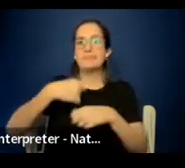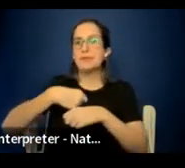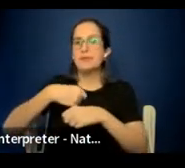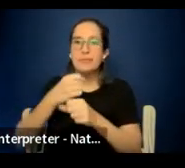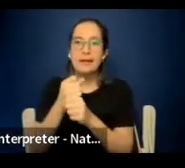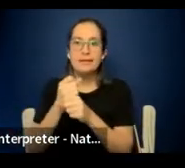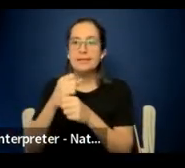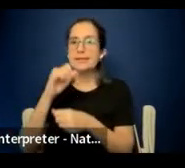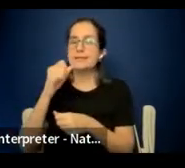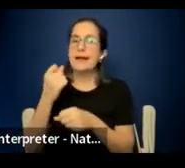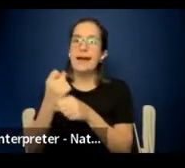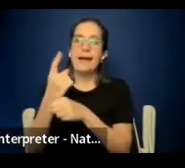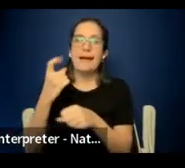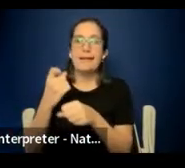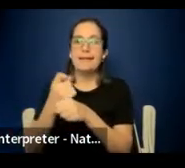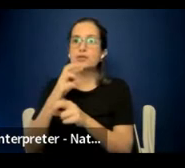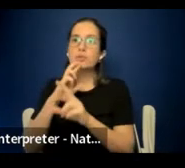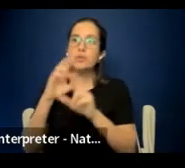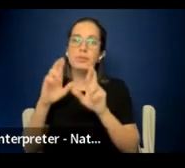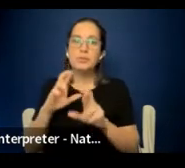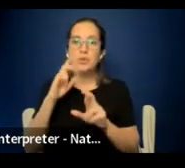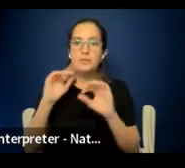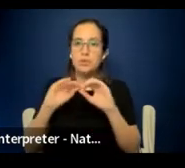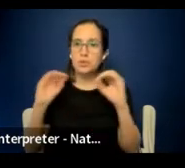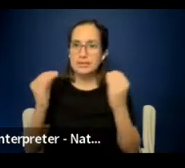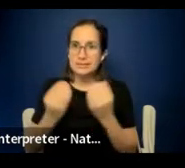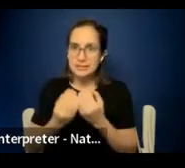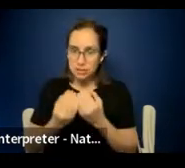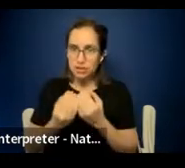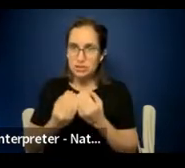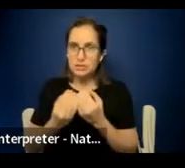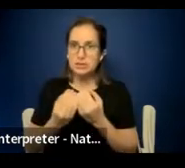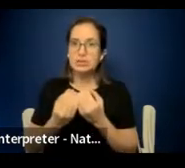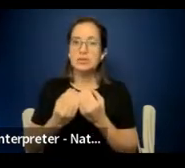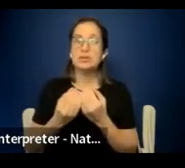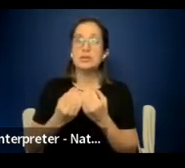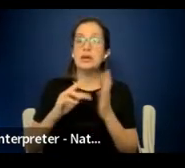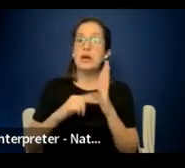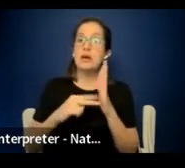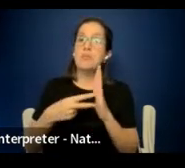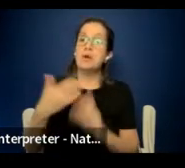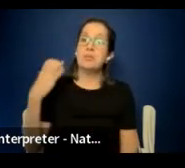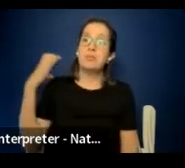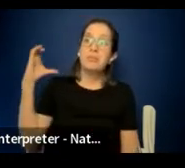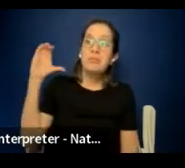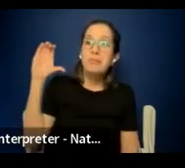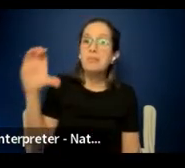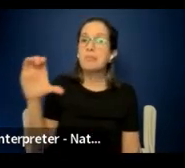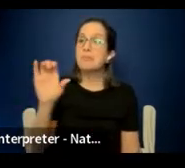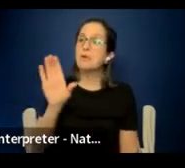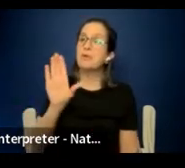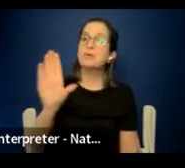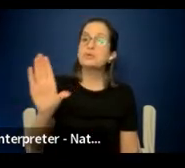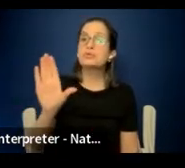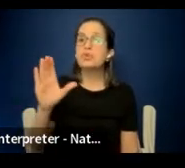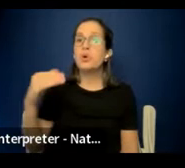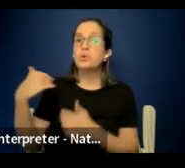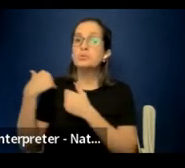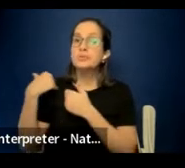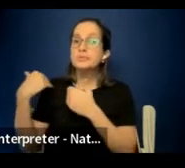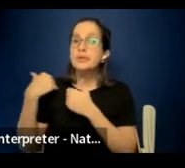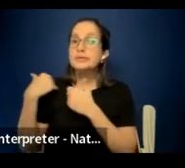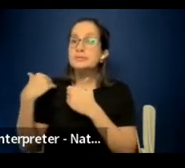organization, you know, we can't put it on the volunteer to sort of be calling around the organization for every piece